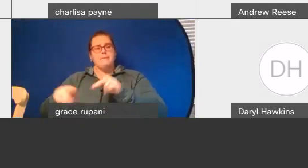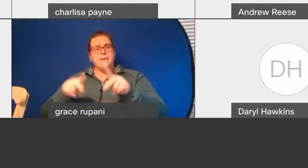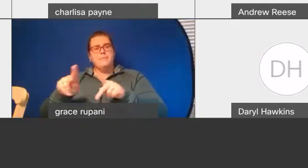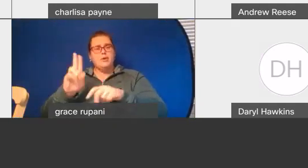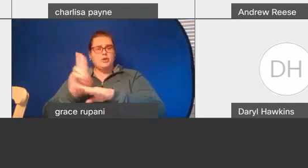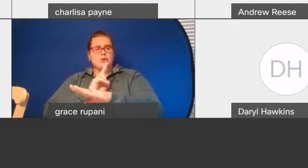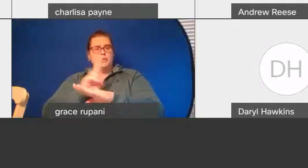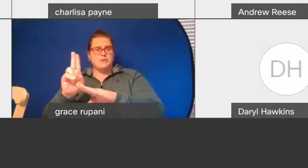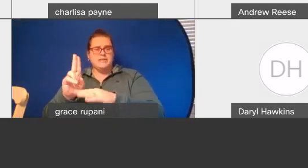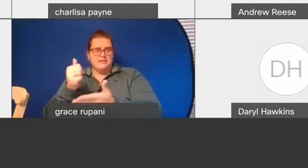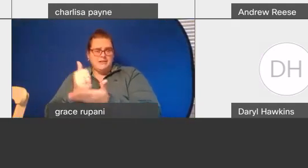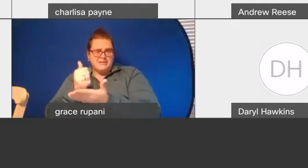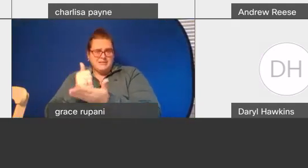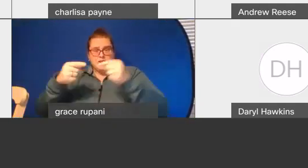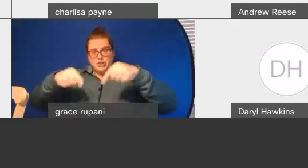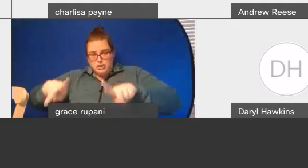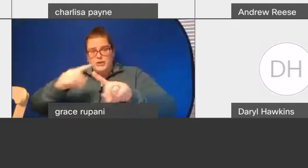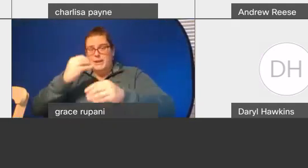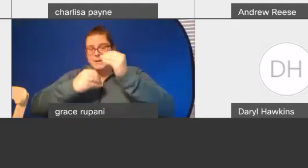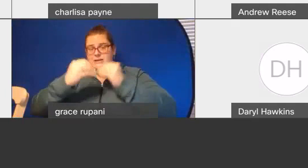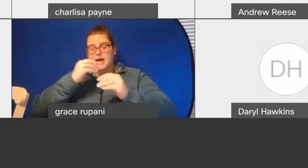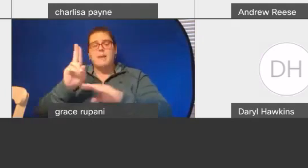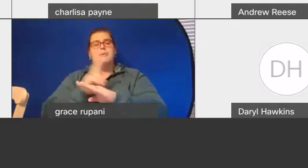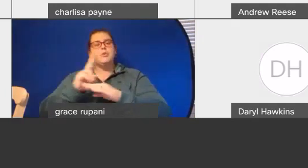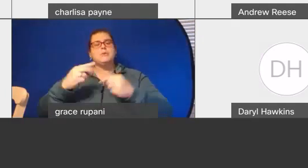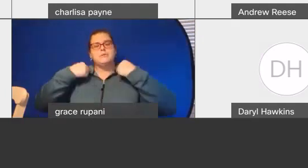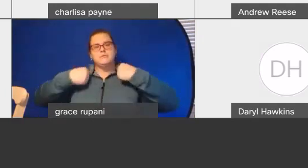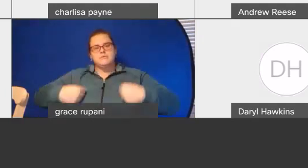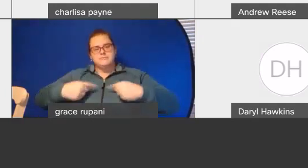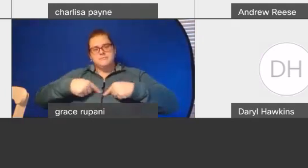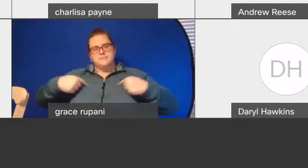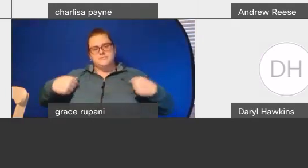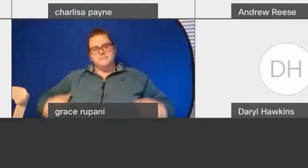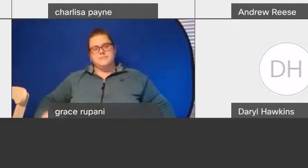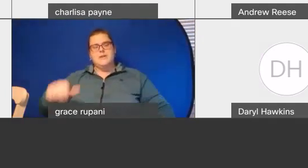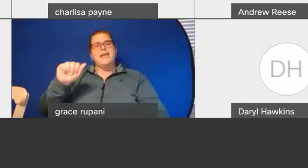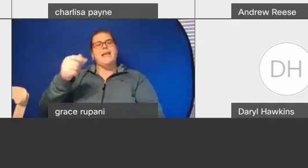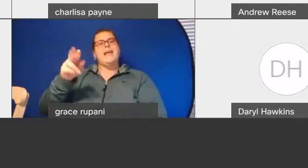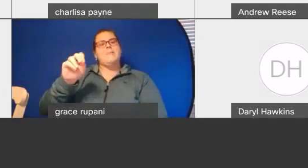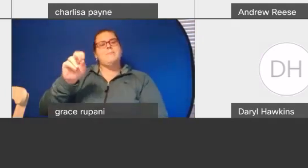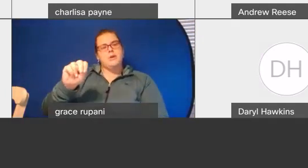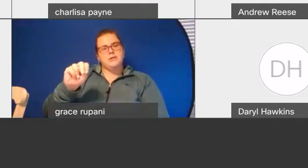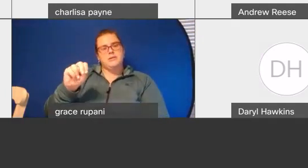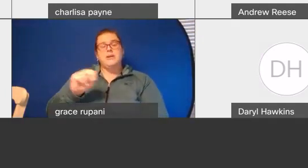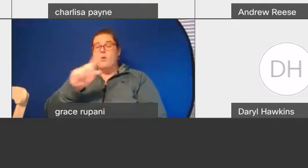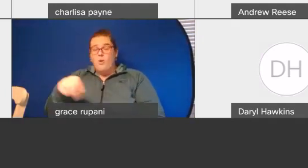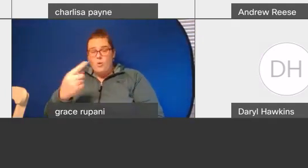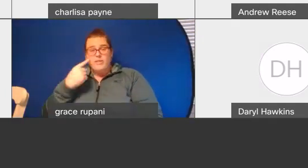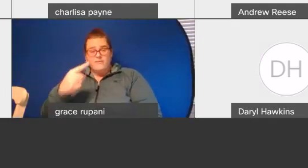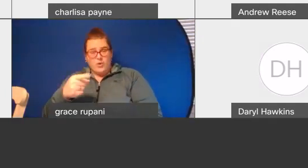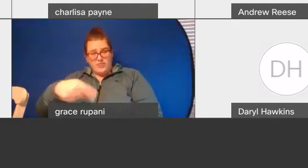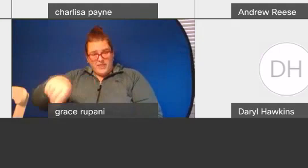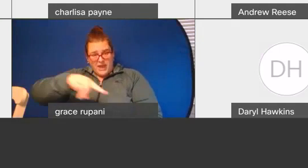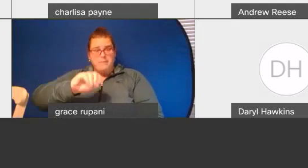apron. Is it for only those that are being assisted during mealtimes, or is it required for all persons?